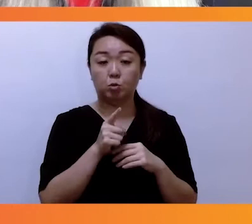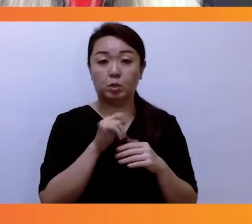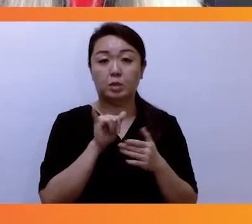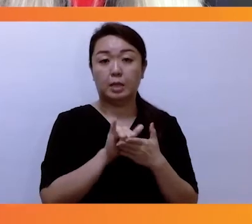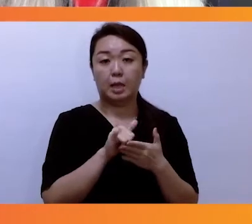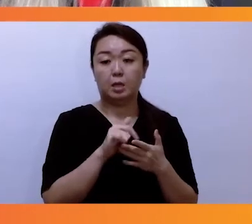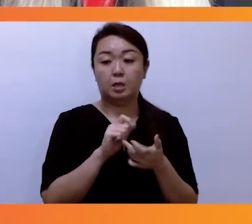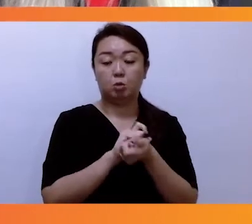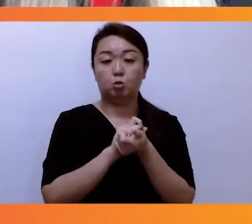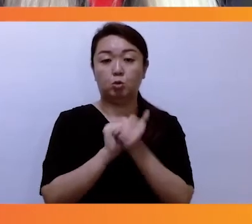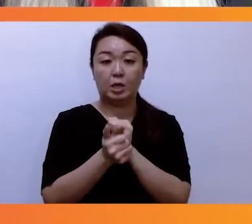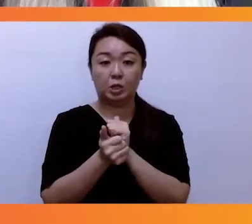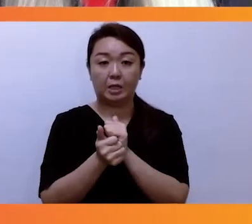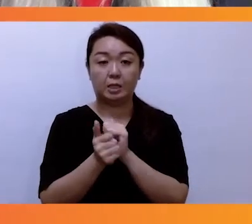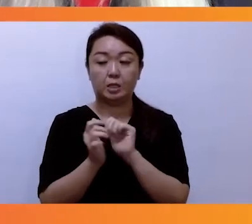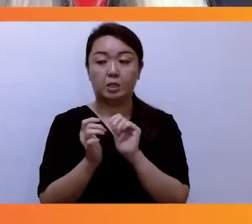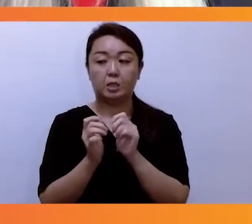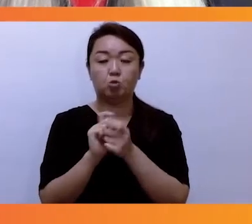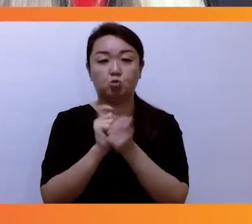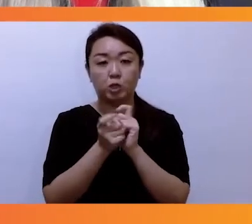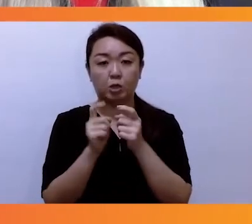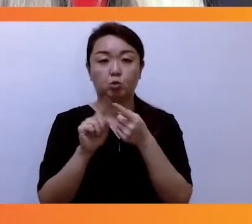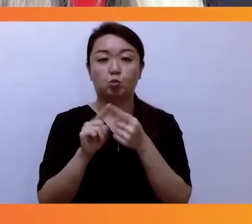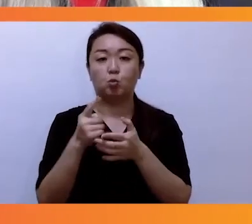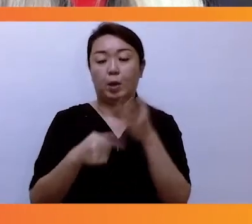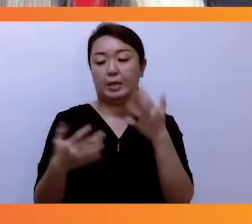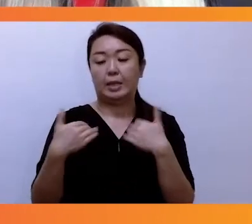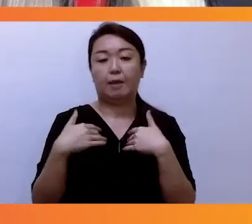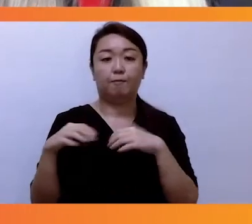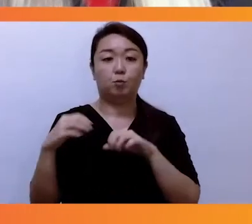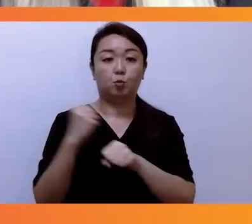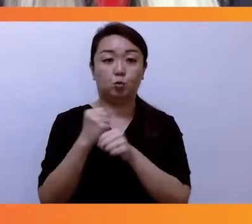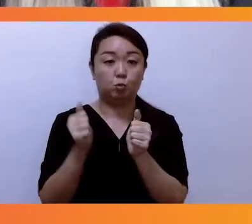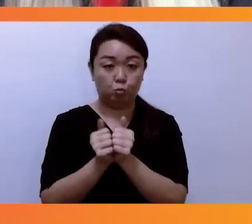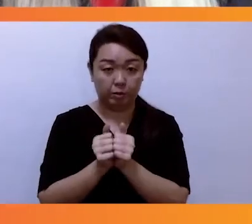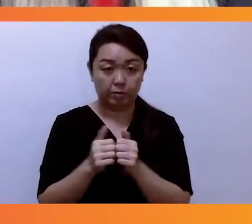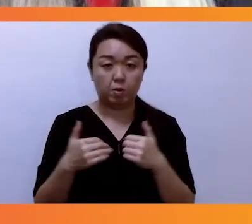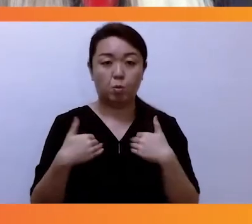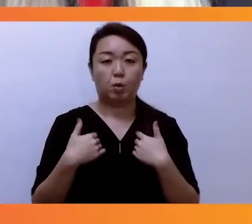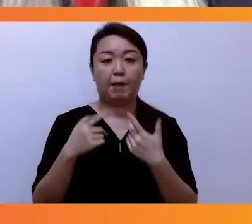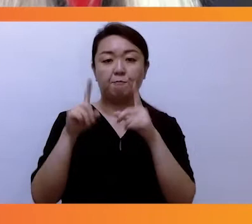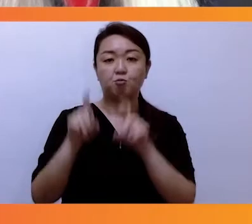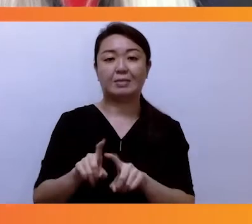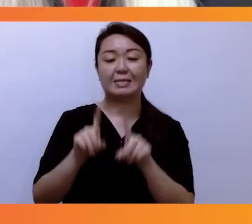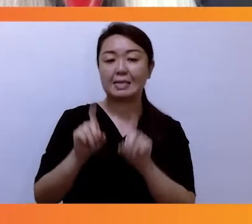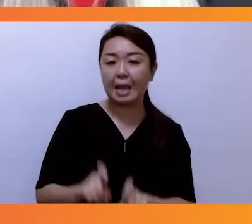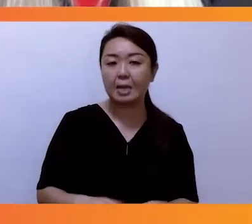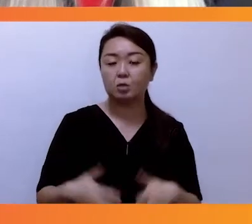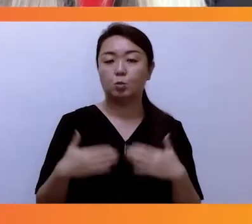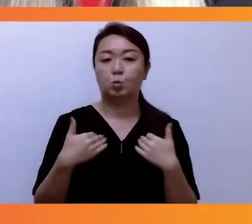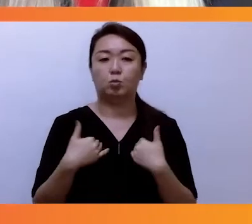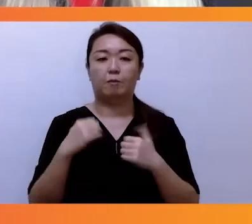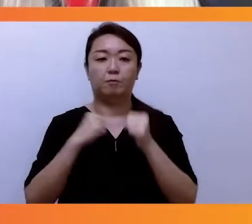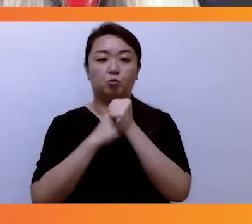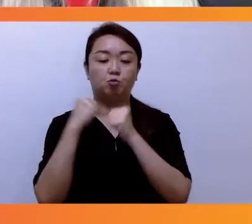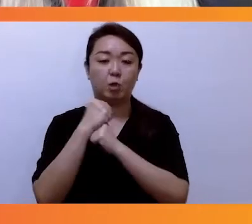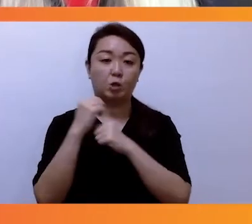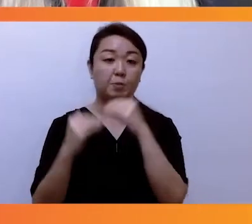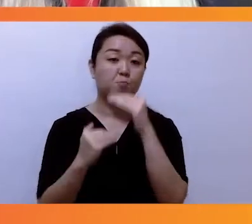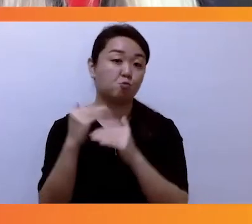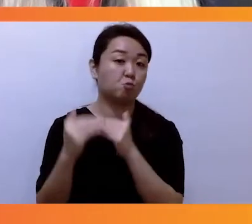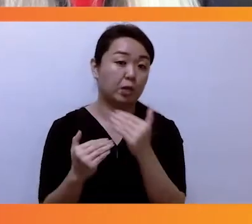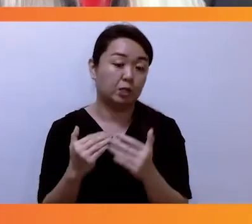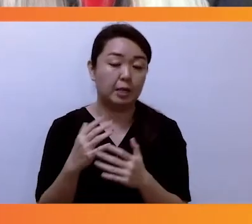we're doing is adjusting to what they have to work with. We have to experiment, we have to have